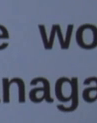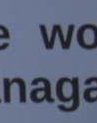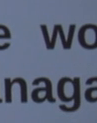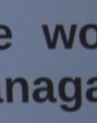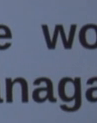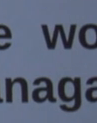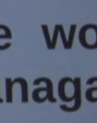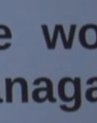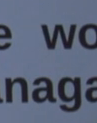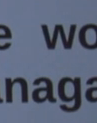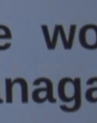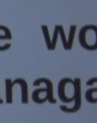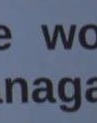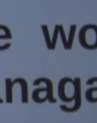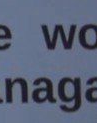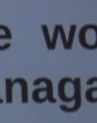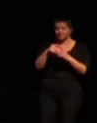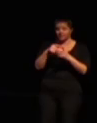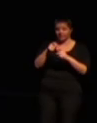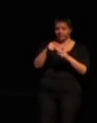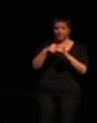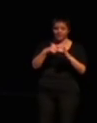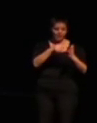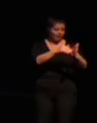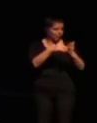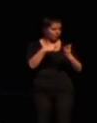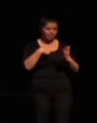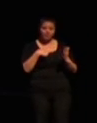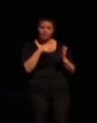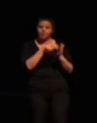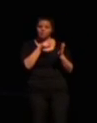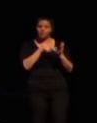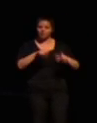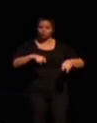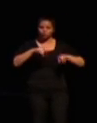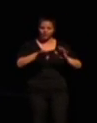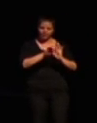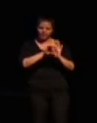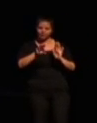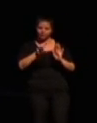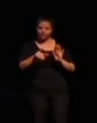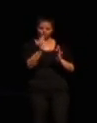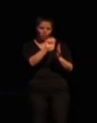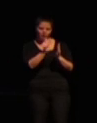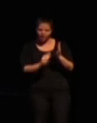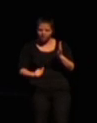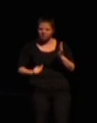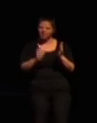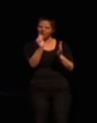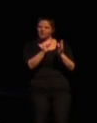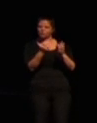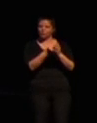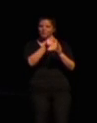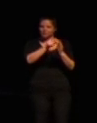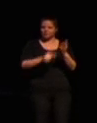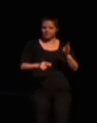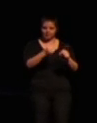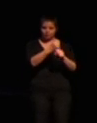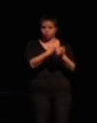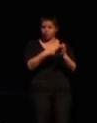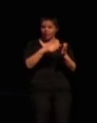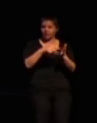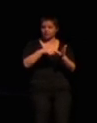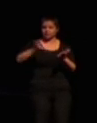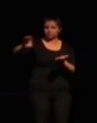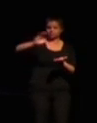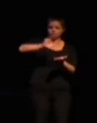Dada had helped me to apply for the Australia Council for the Arts Artist with Disability Grant in